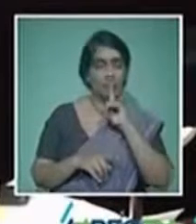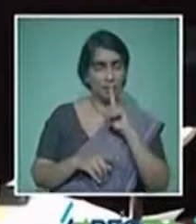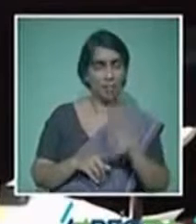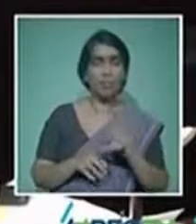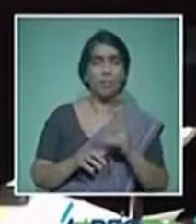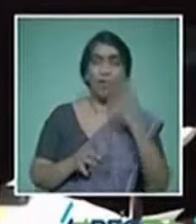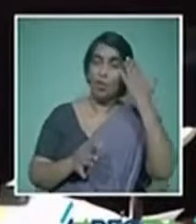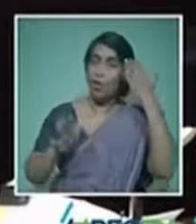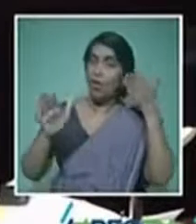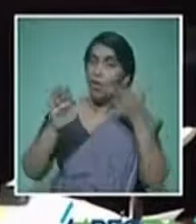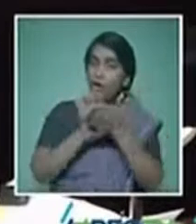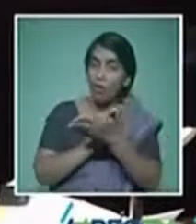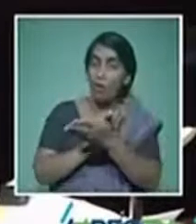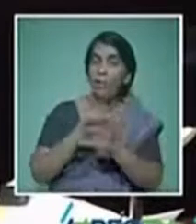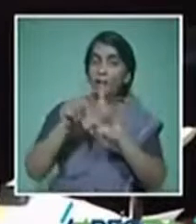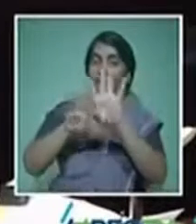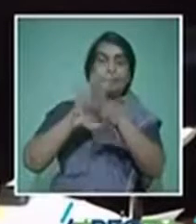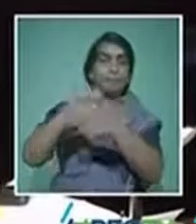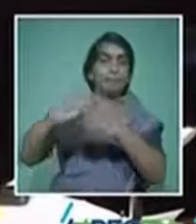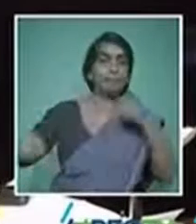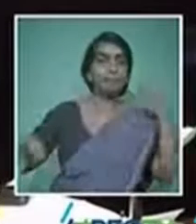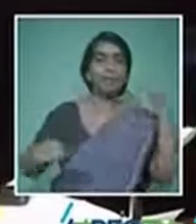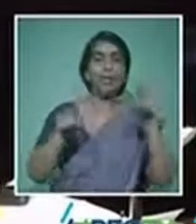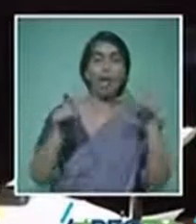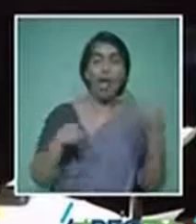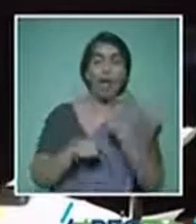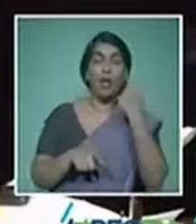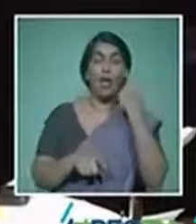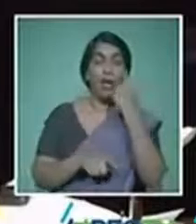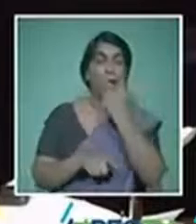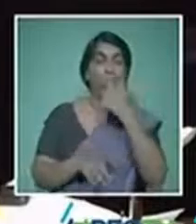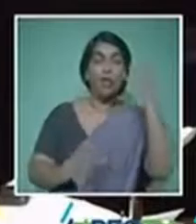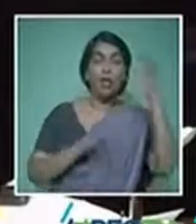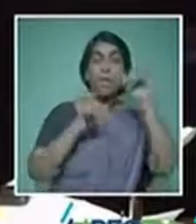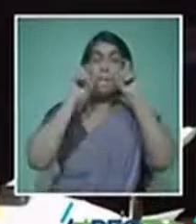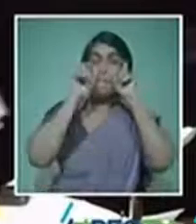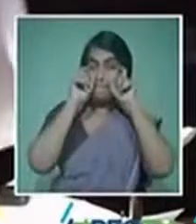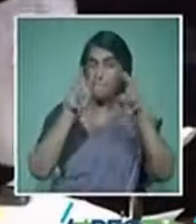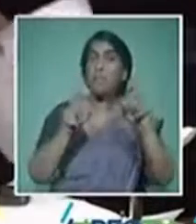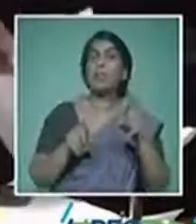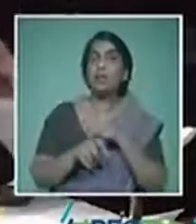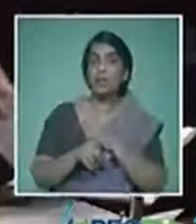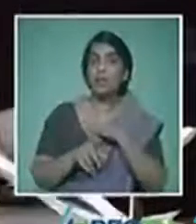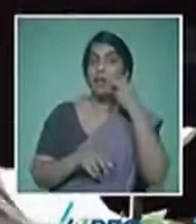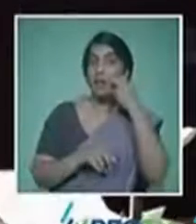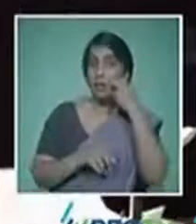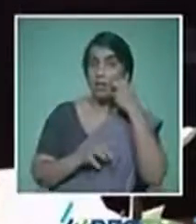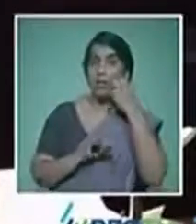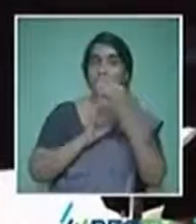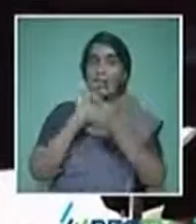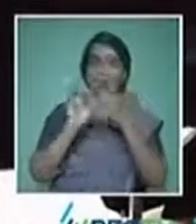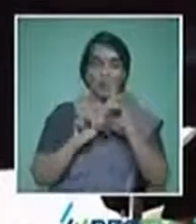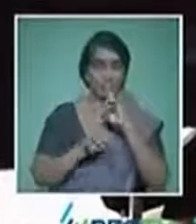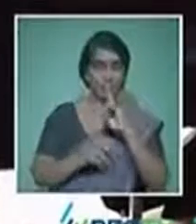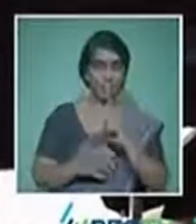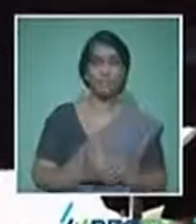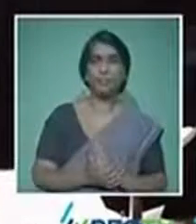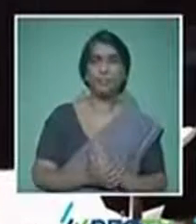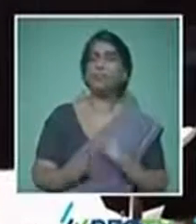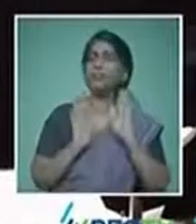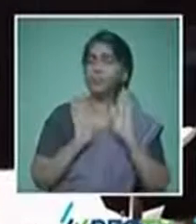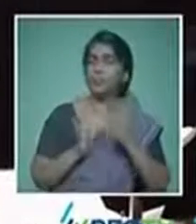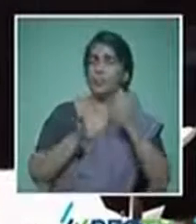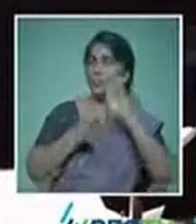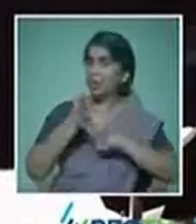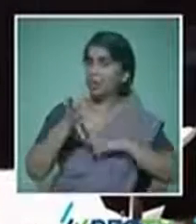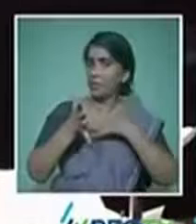has failed and matters need to be looked into a completely different way. Dissanayake says, however, the budget does not